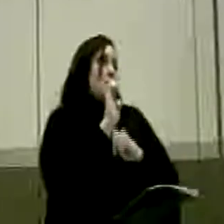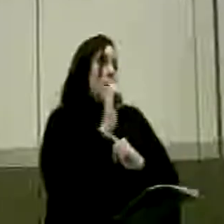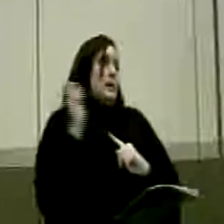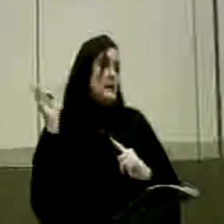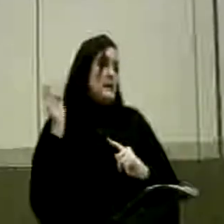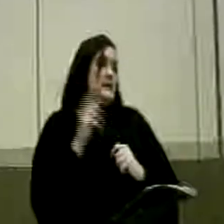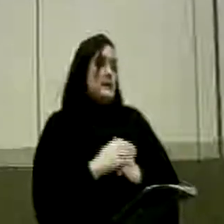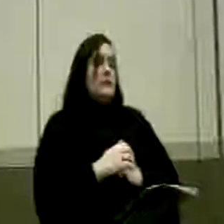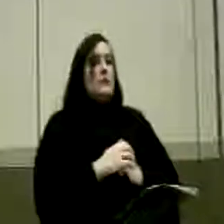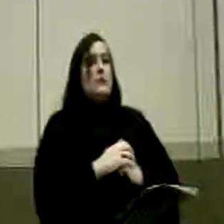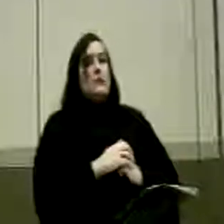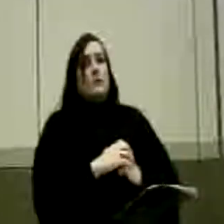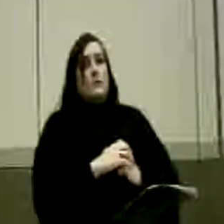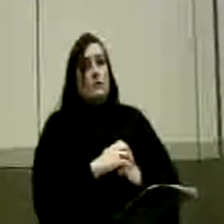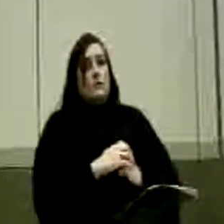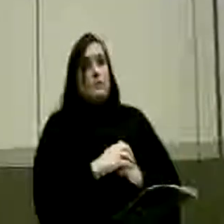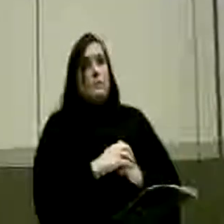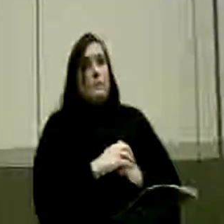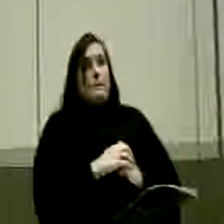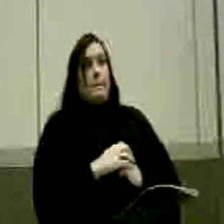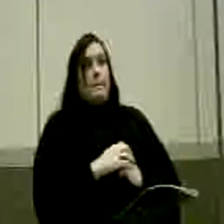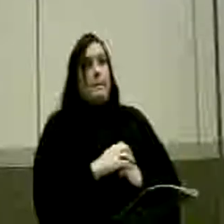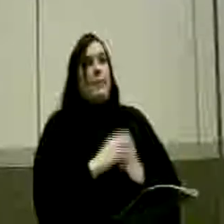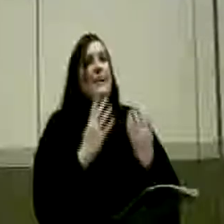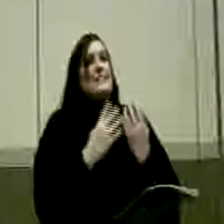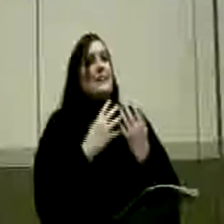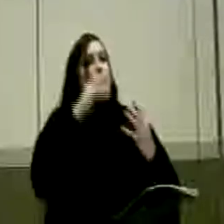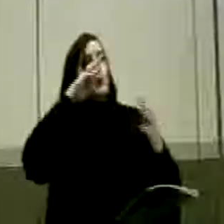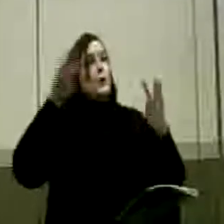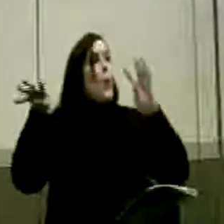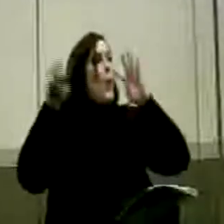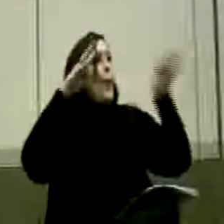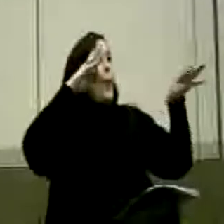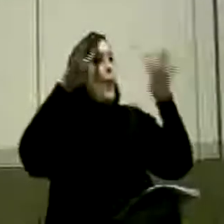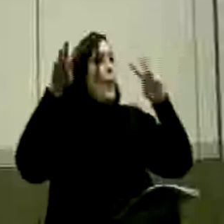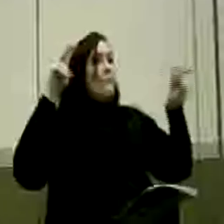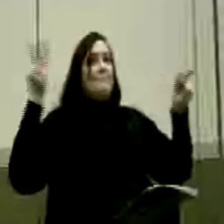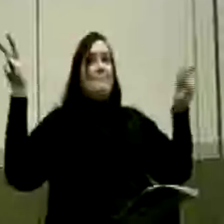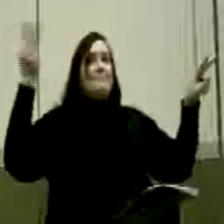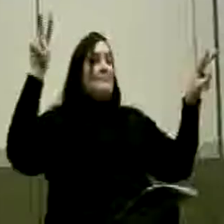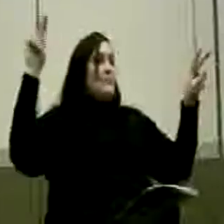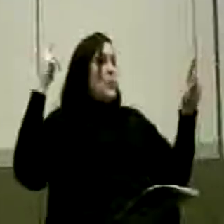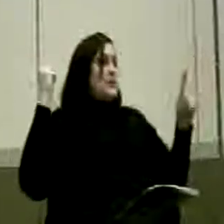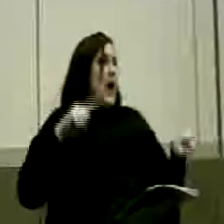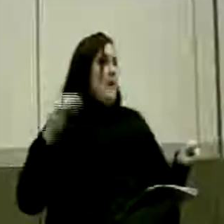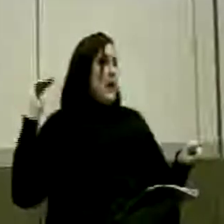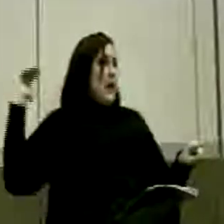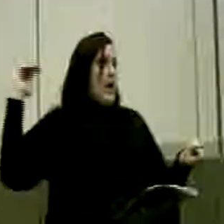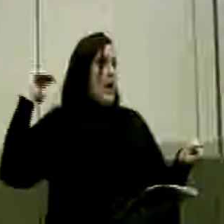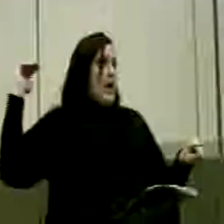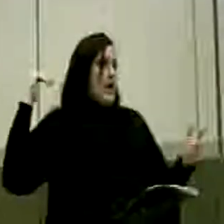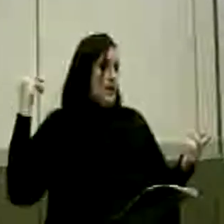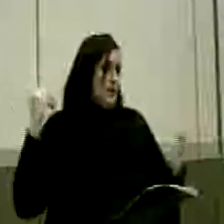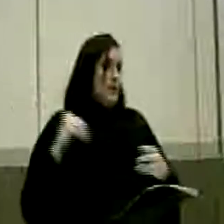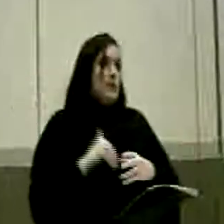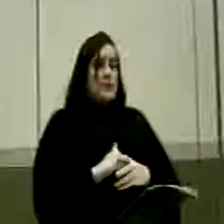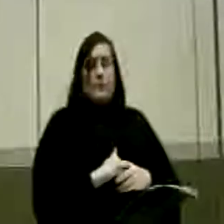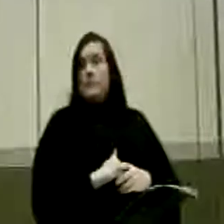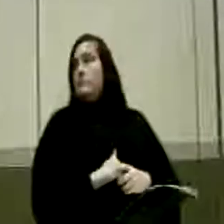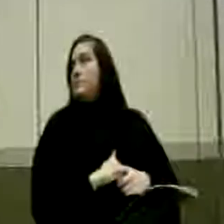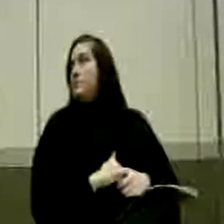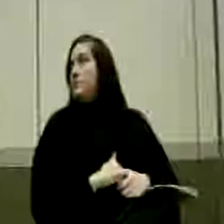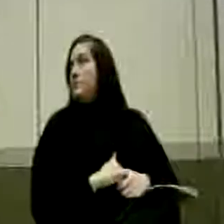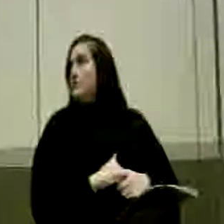And then it's easier for them to ignore whatever then they see in the periphery. And